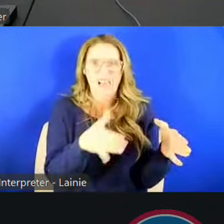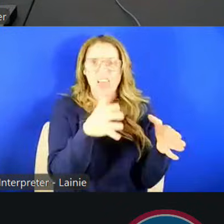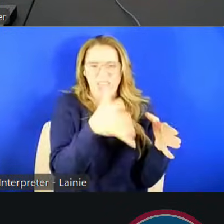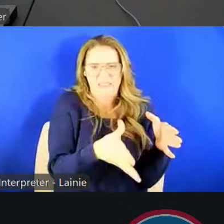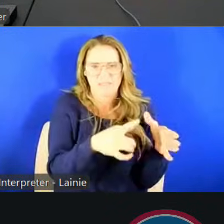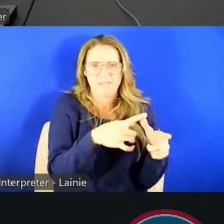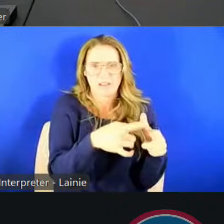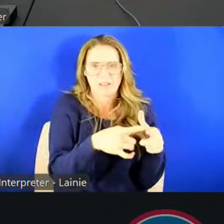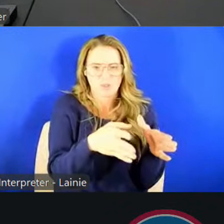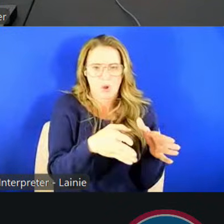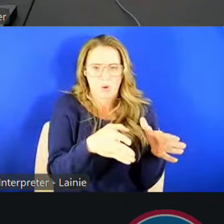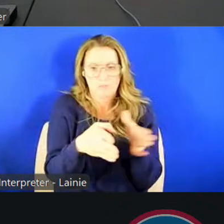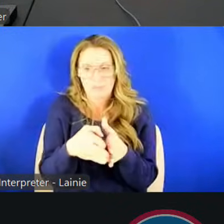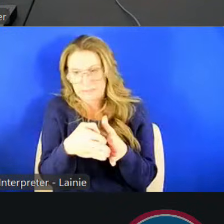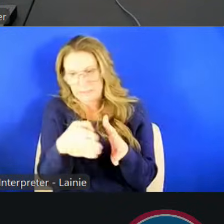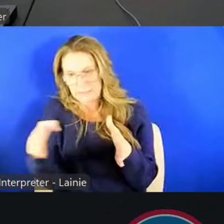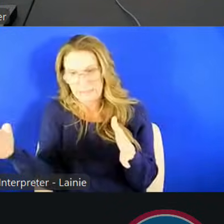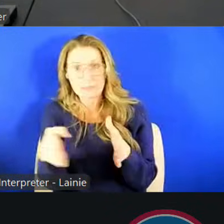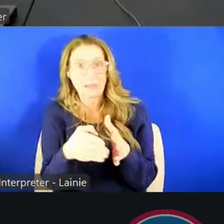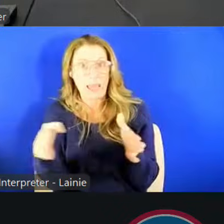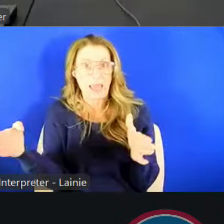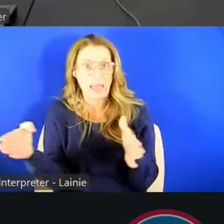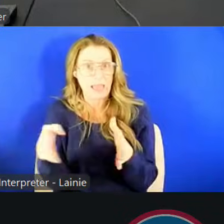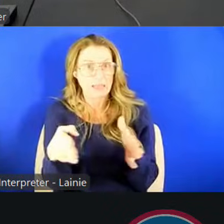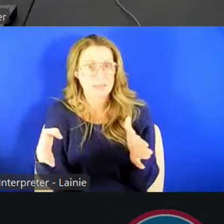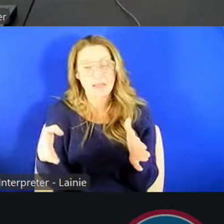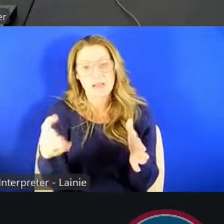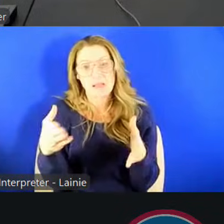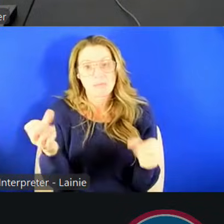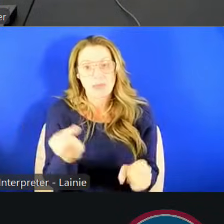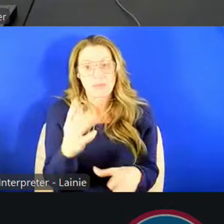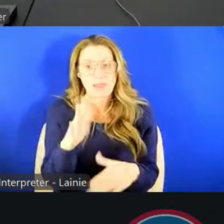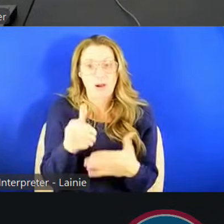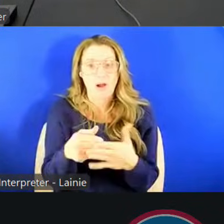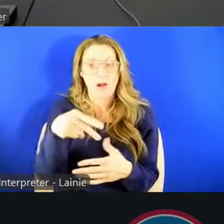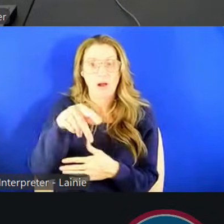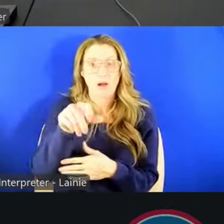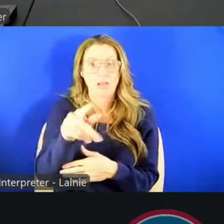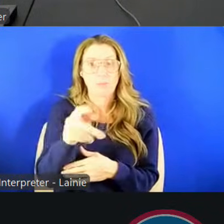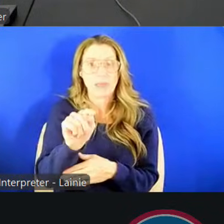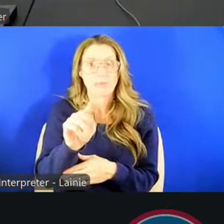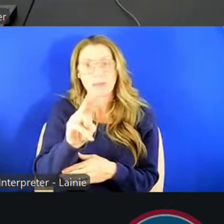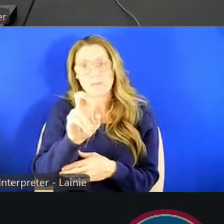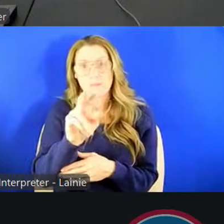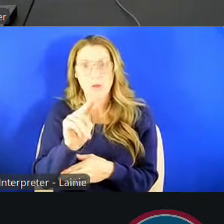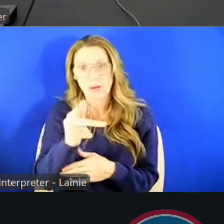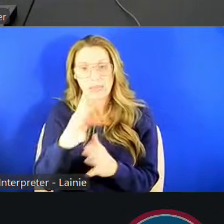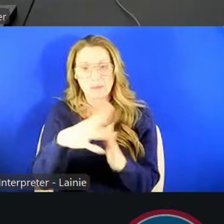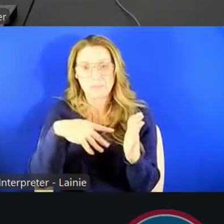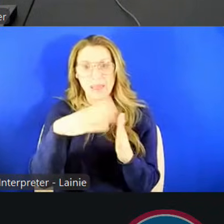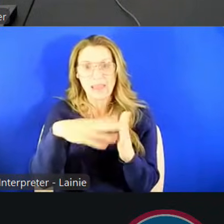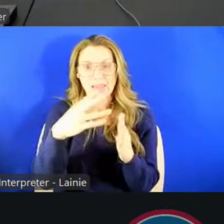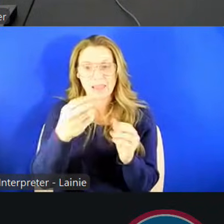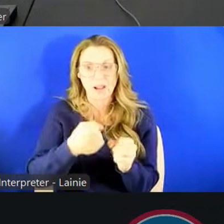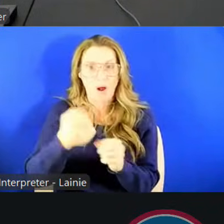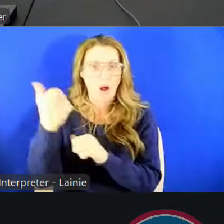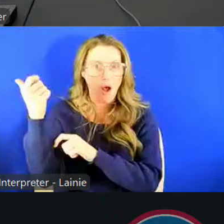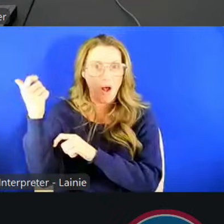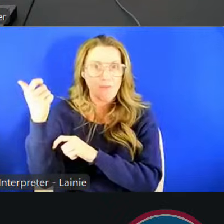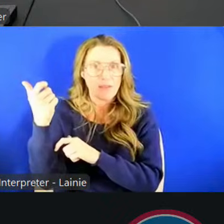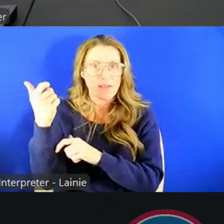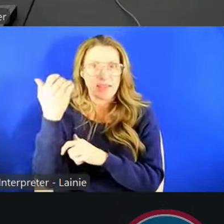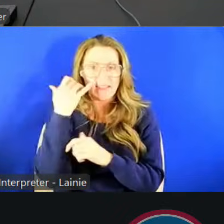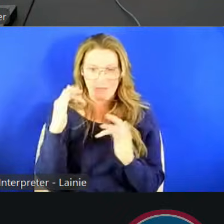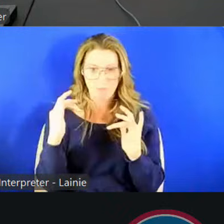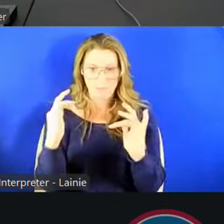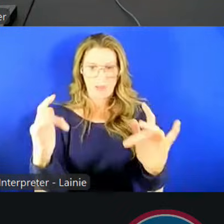have, let's pretend we got rid of all of the pavement markings on the road and kind of had a blank slate. What can we fit within that